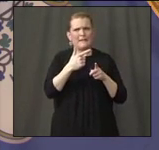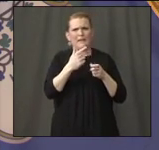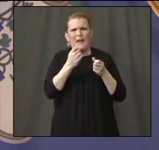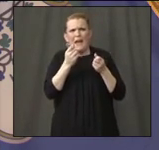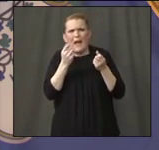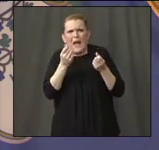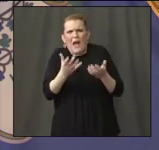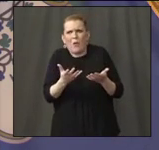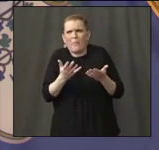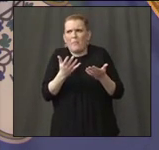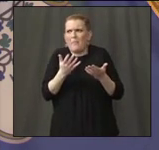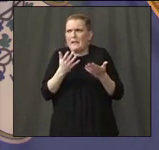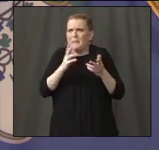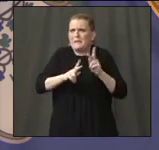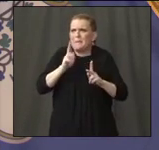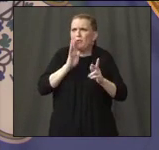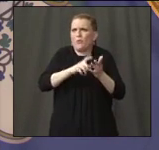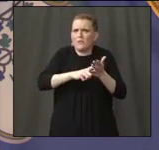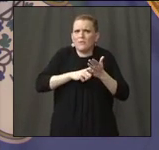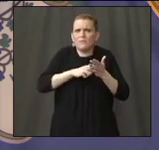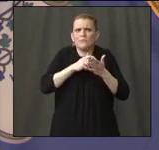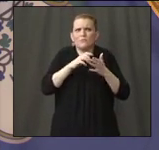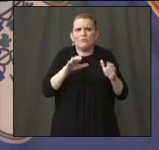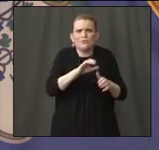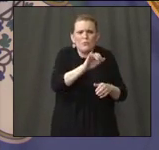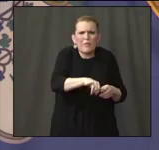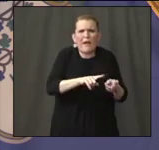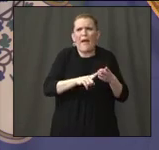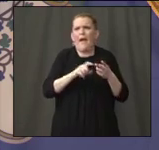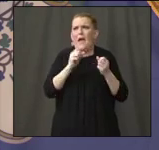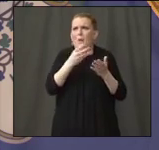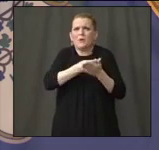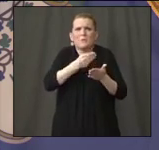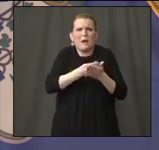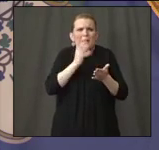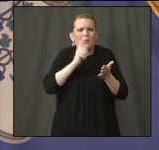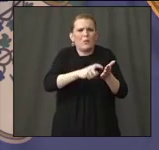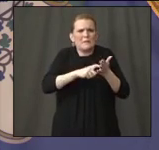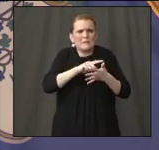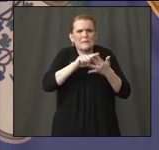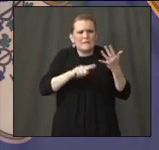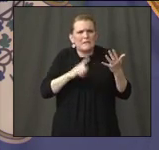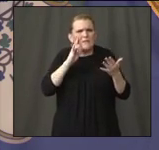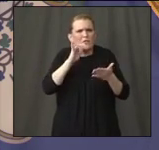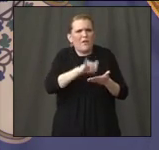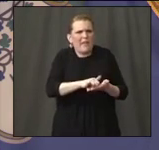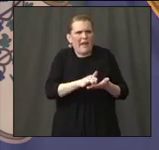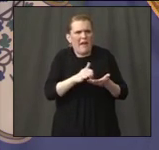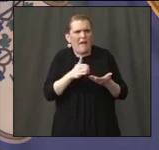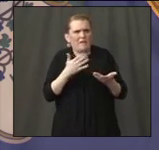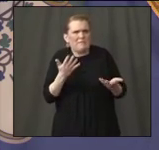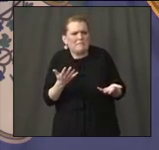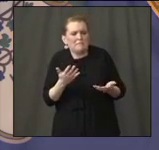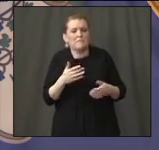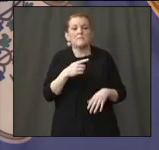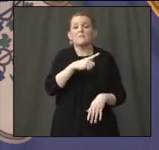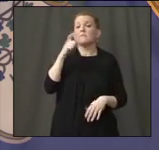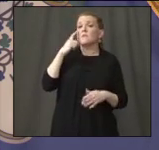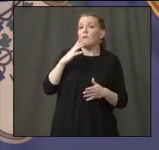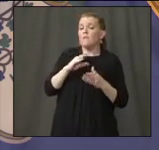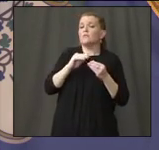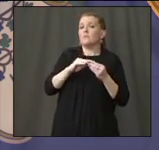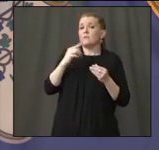program? Let our advisory board get back to you on that over the next few days. I know that Charlie Baker